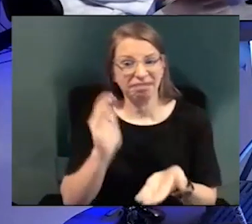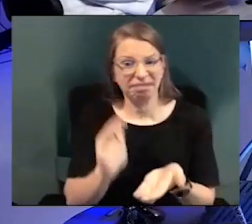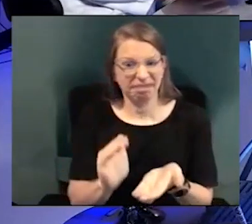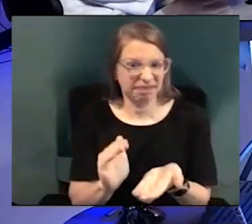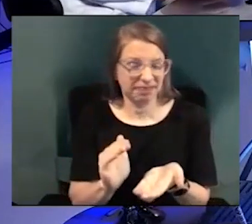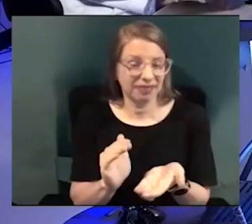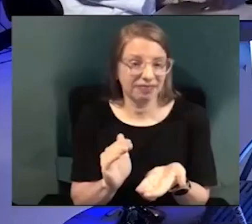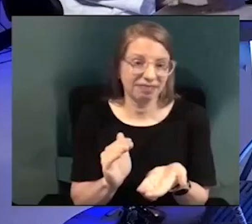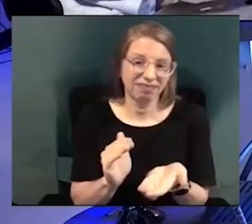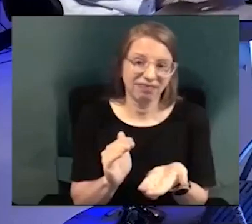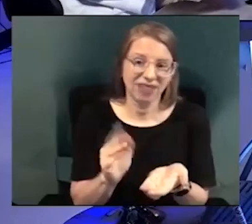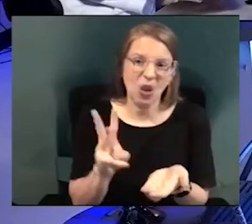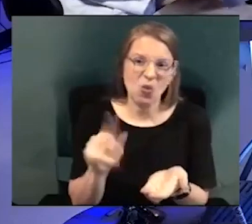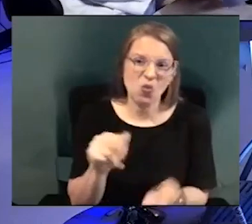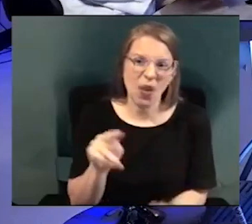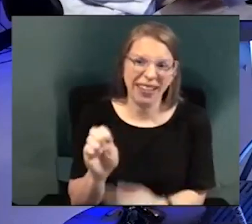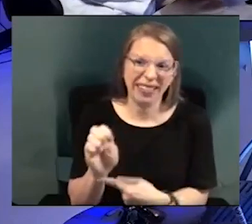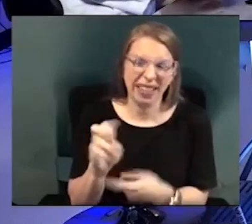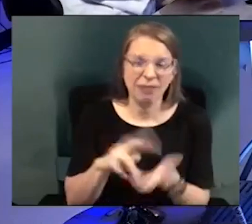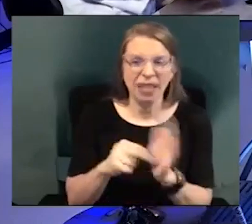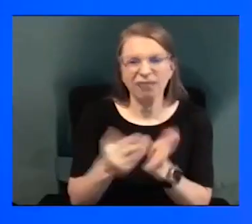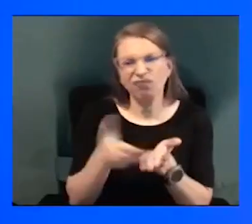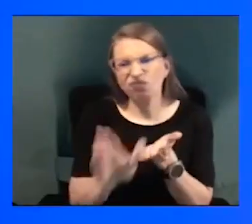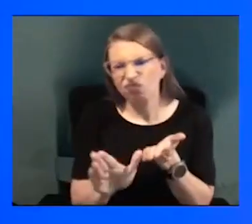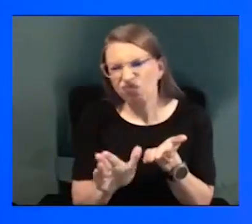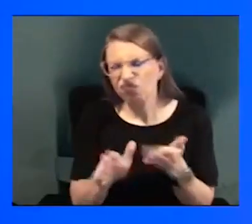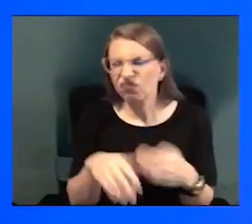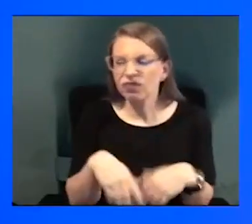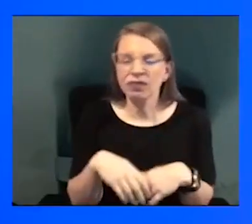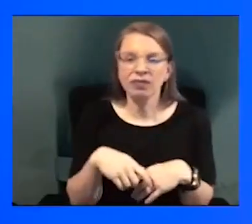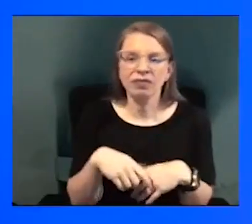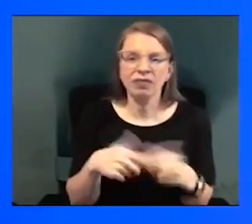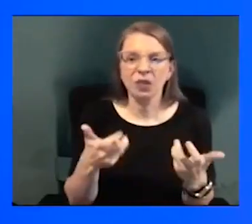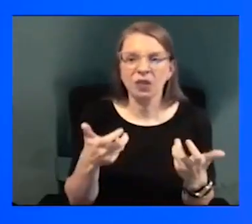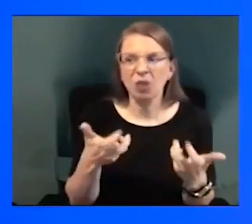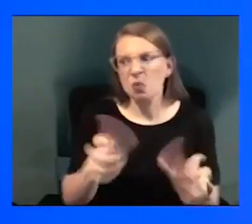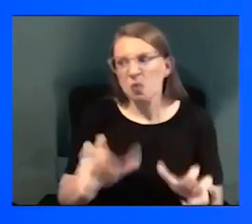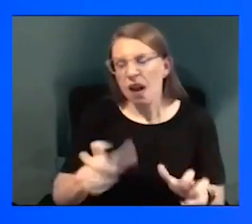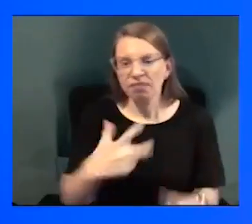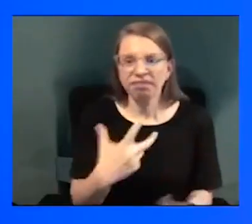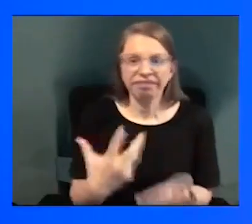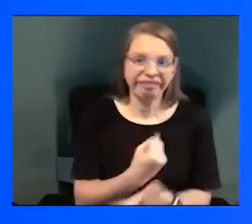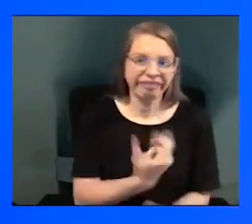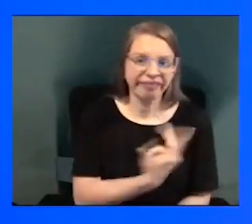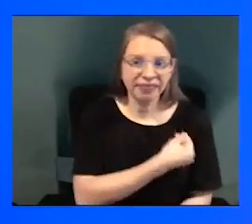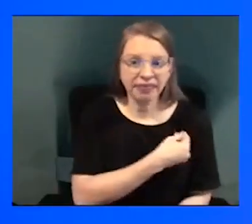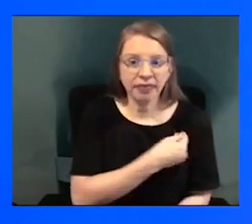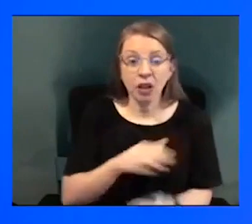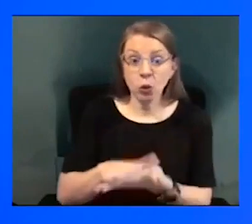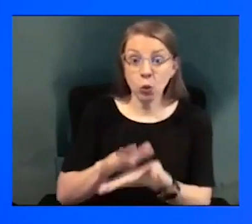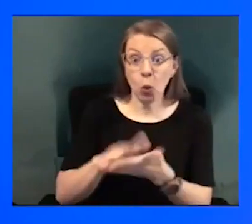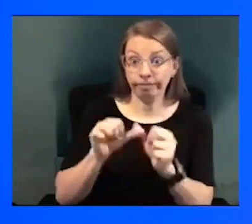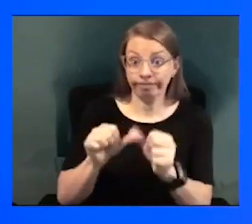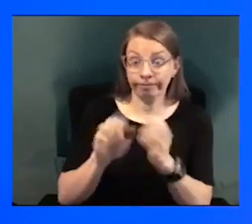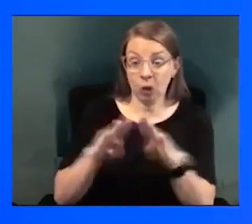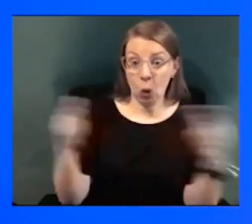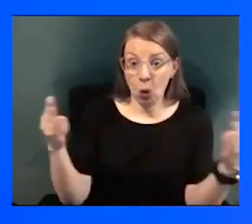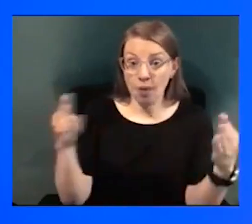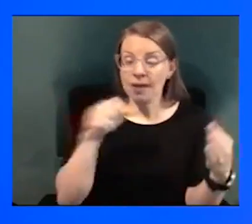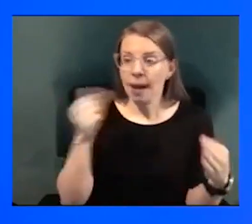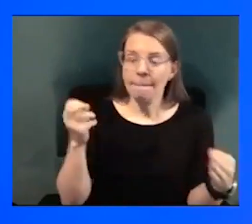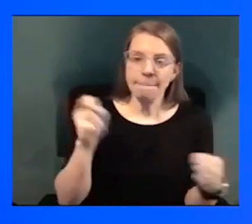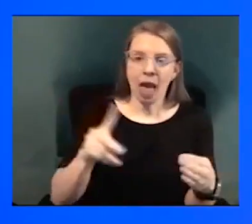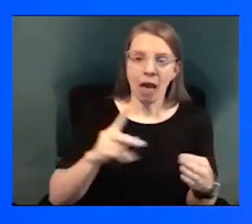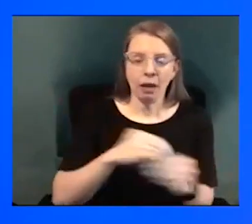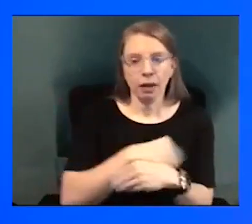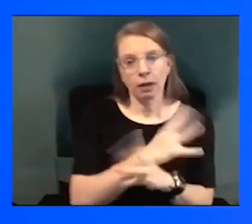of that want and that need to get the vaccine. But I think if we want to continue to have schools open and not go back to what we were, and